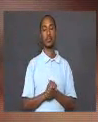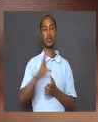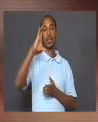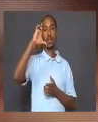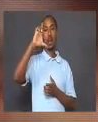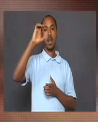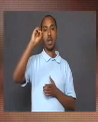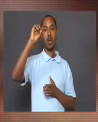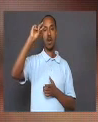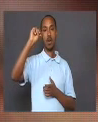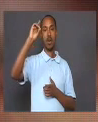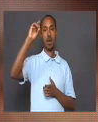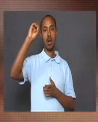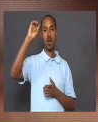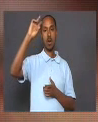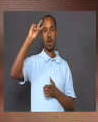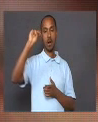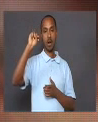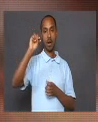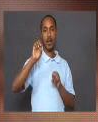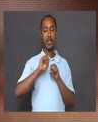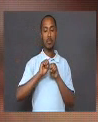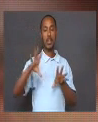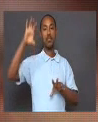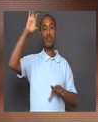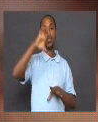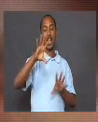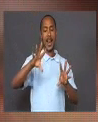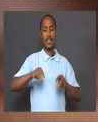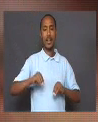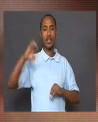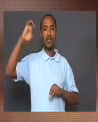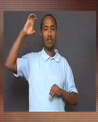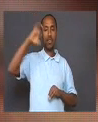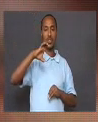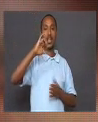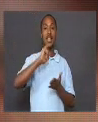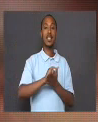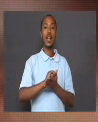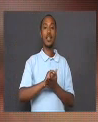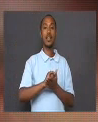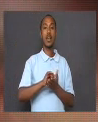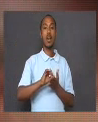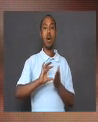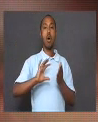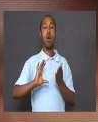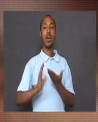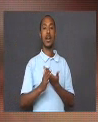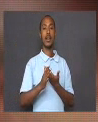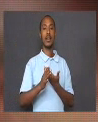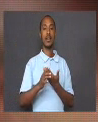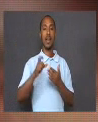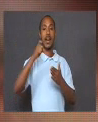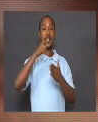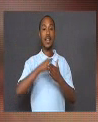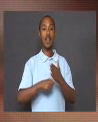London dispersion forces are attractive forces that occur as a direct result